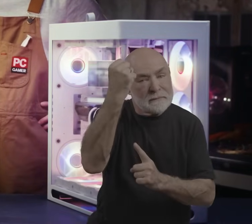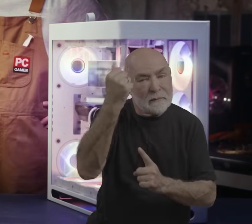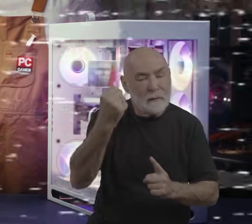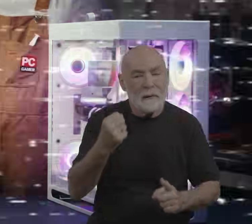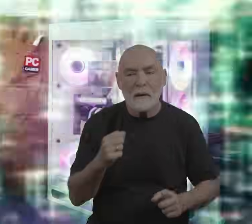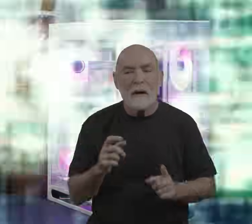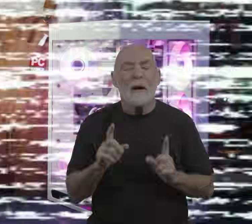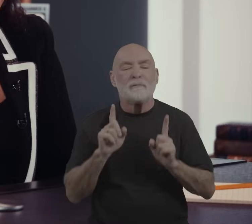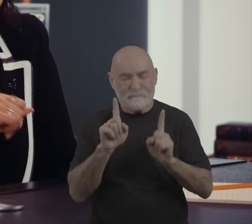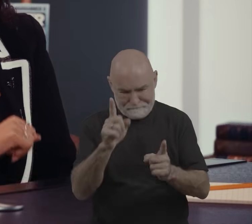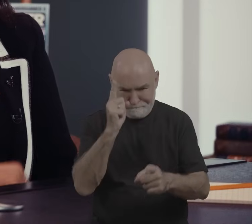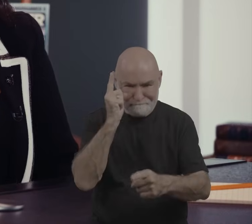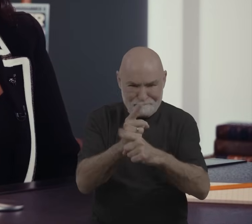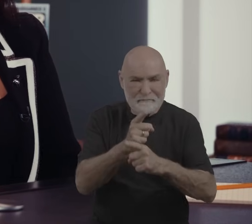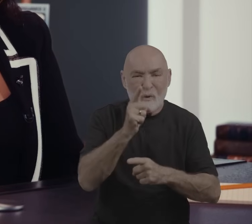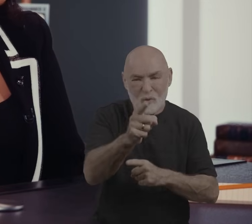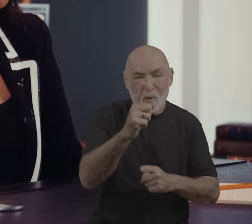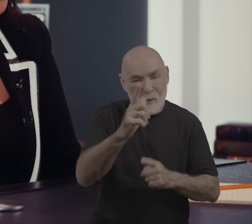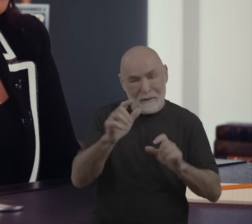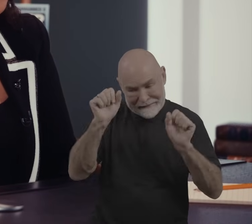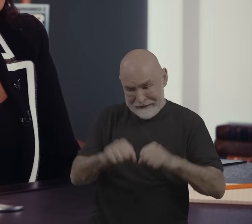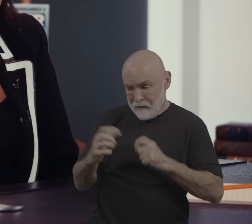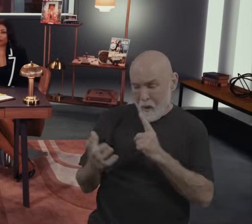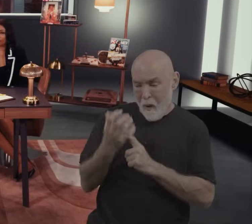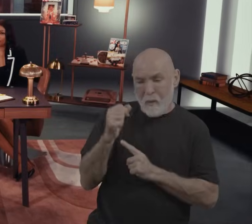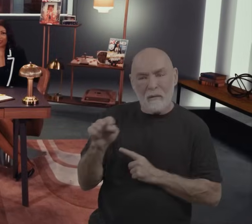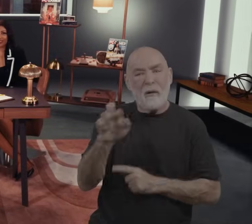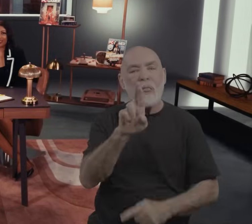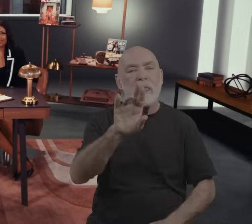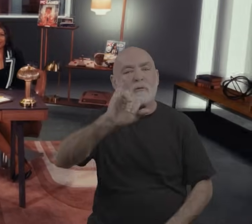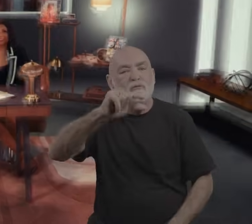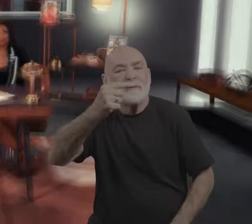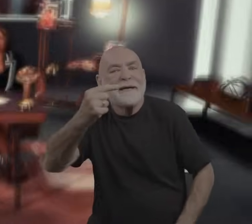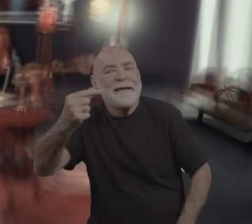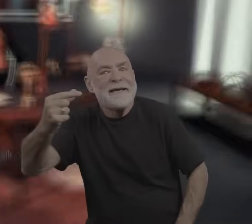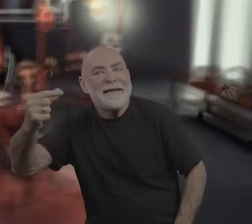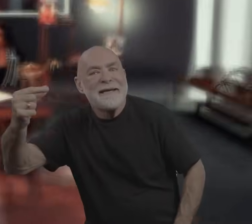to know? That's right, you could be the proud owner of the rig.